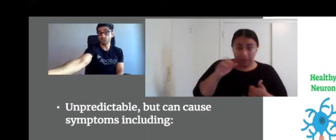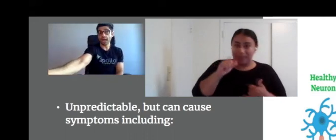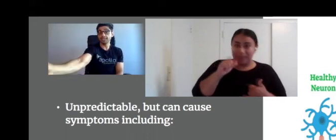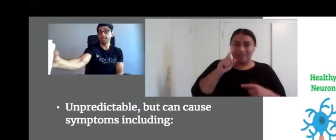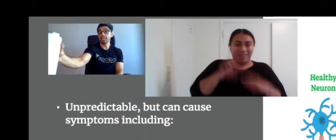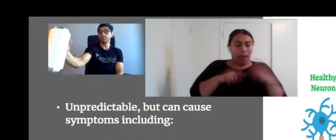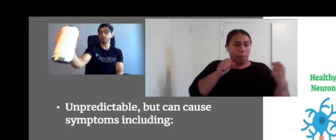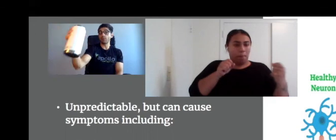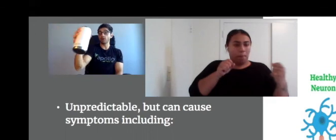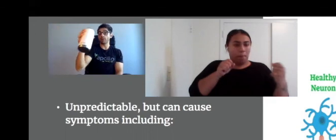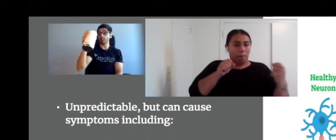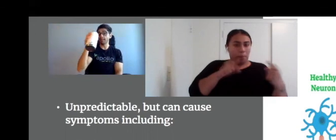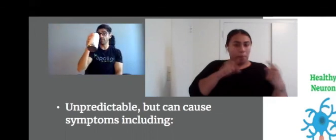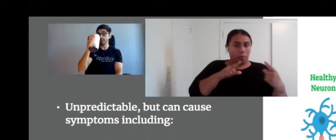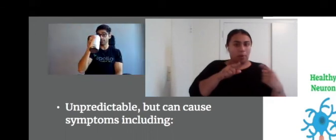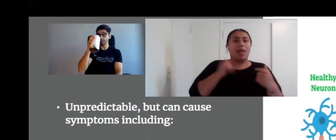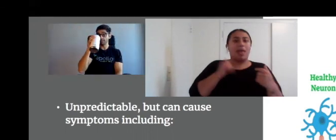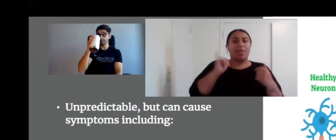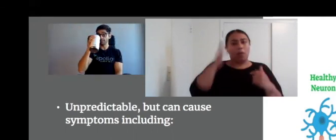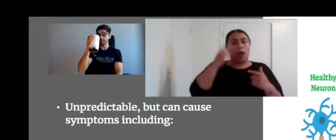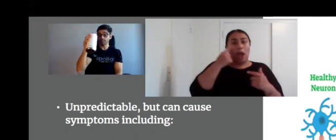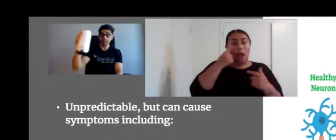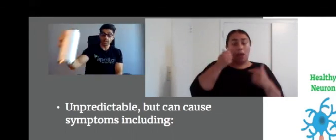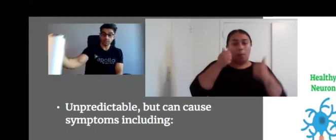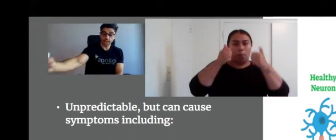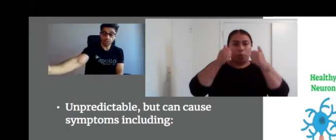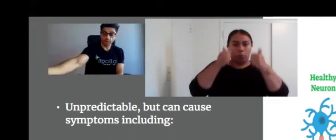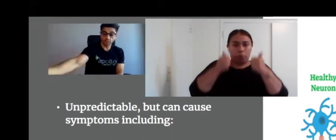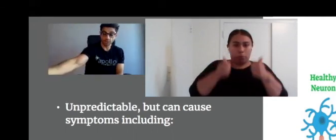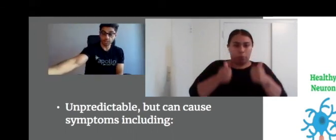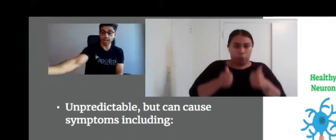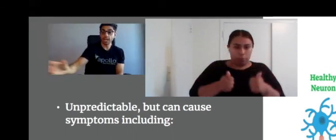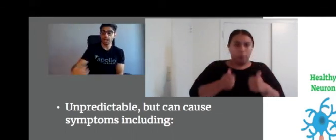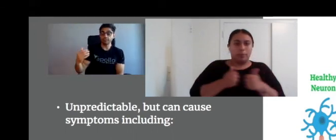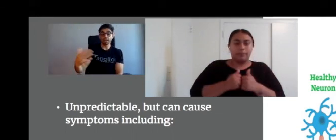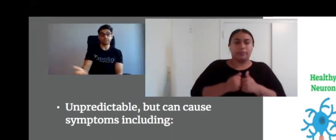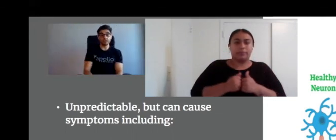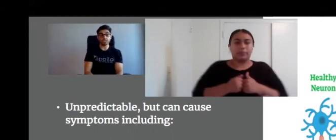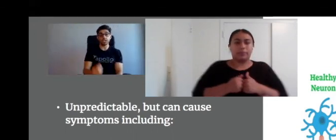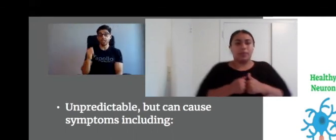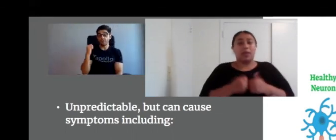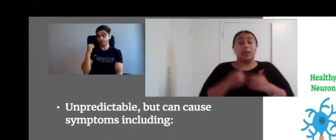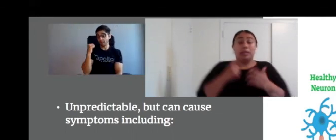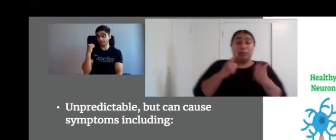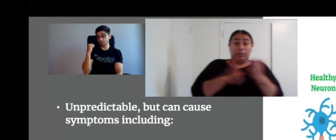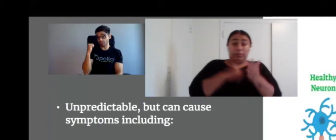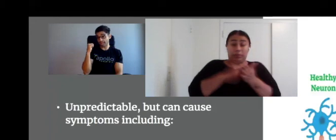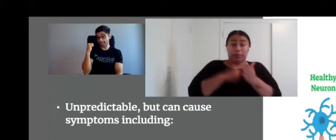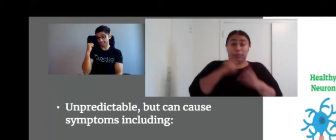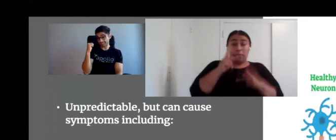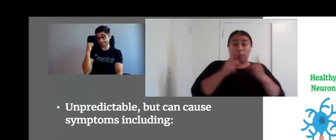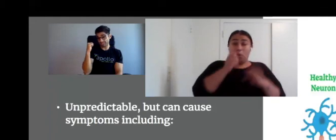must contract and pull that water bottle back to my face. If anywhere along the line I have lost function, if I'm unable